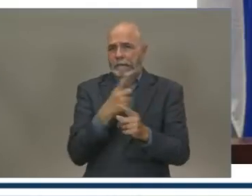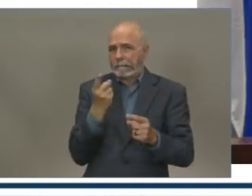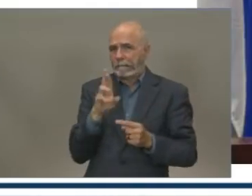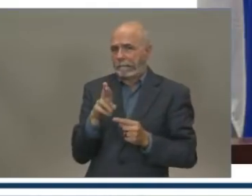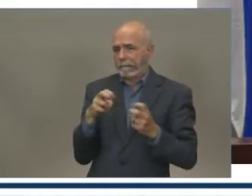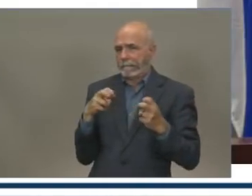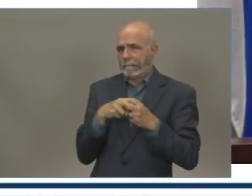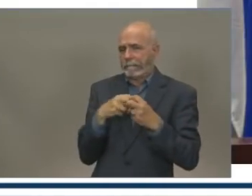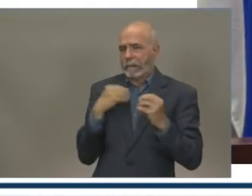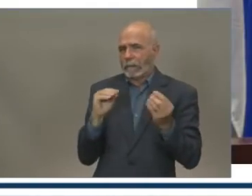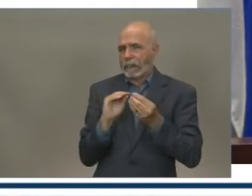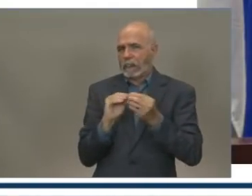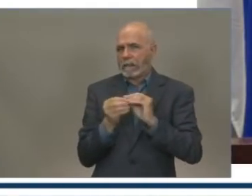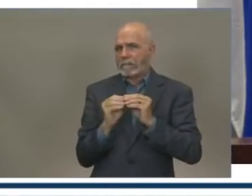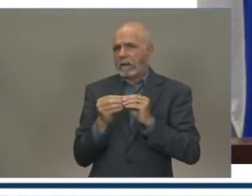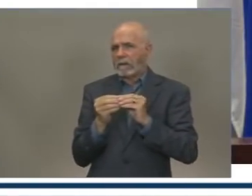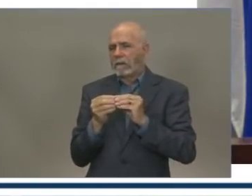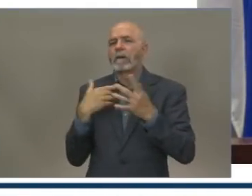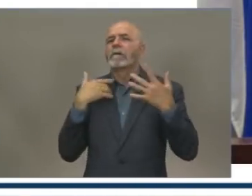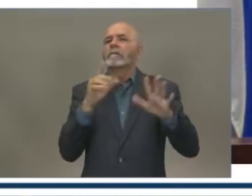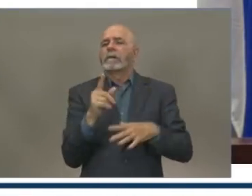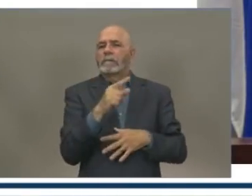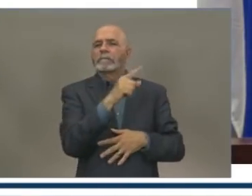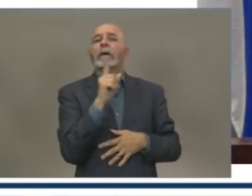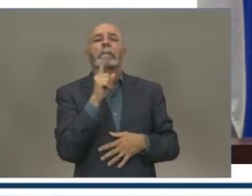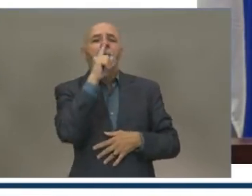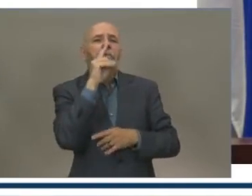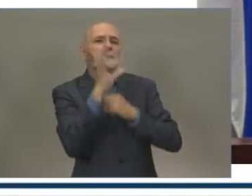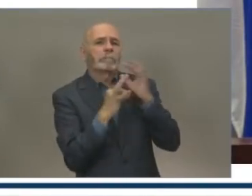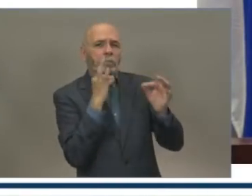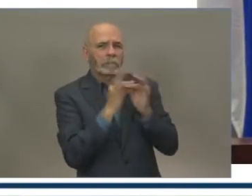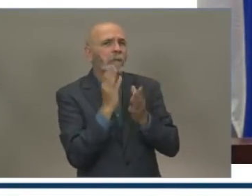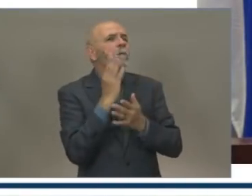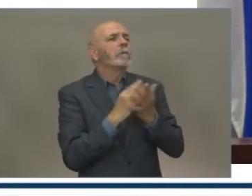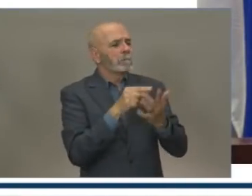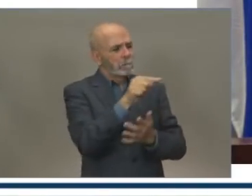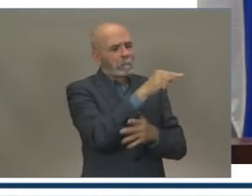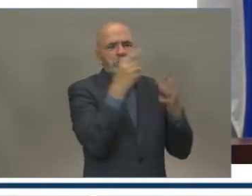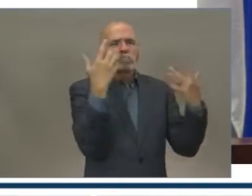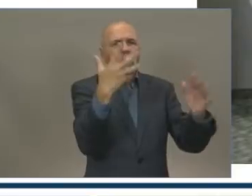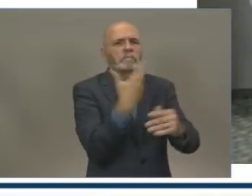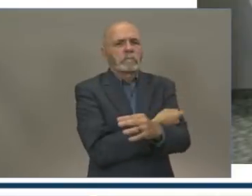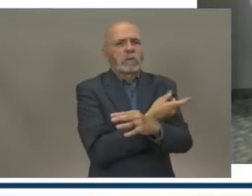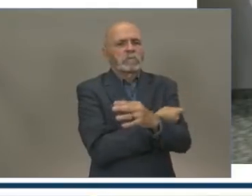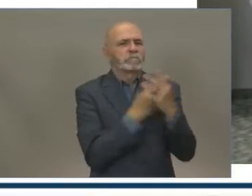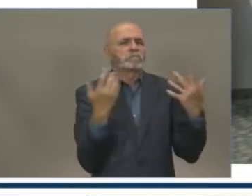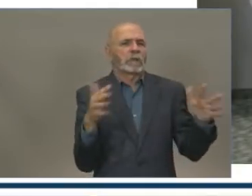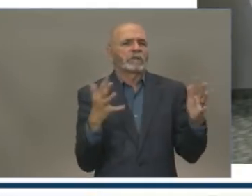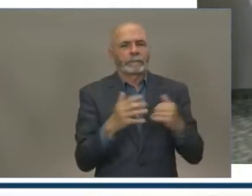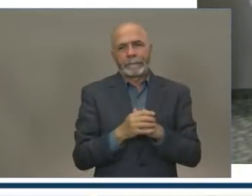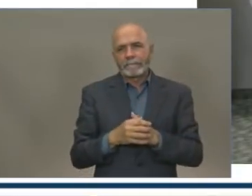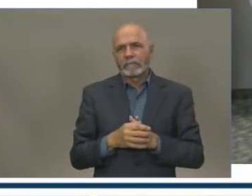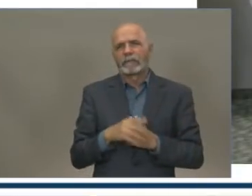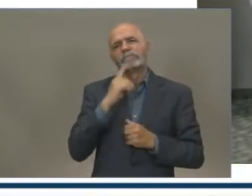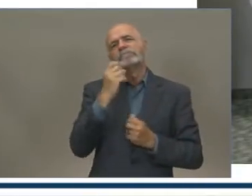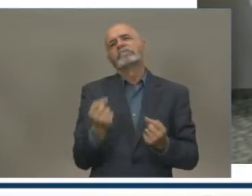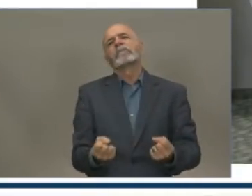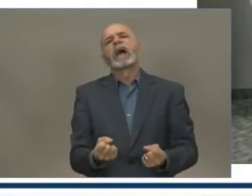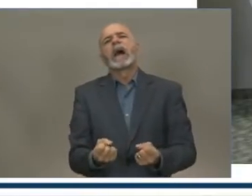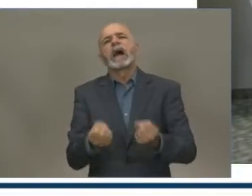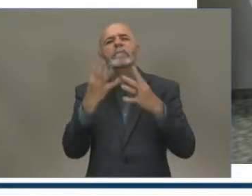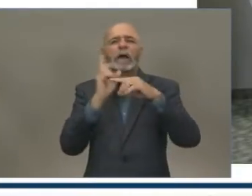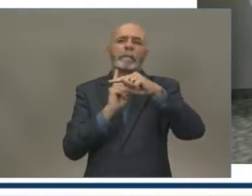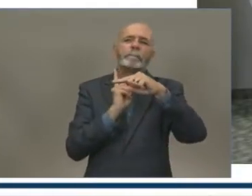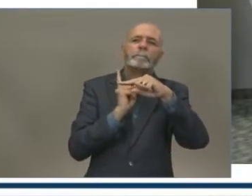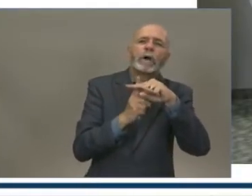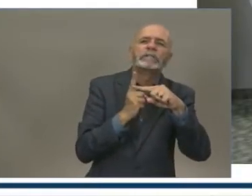a number of tests, and there was vaccine there. I don't have the direct numbers in front of me. Can you tell us how many cases are linked to the Marymount